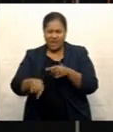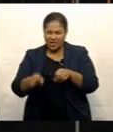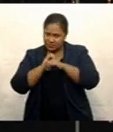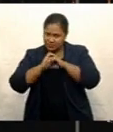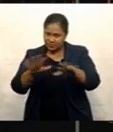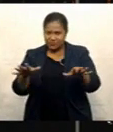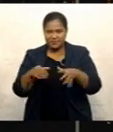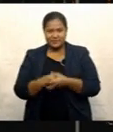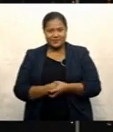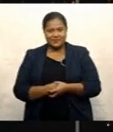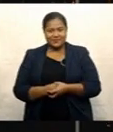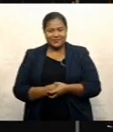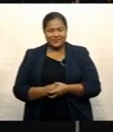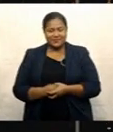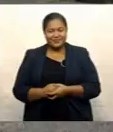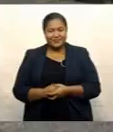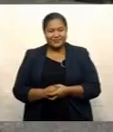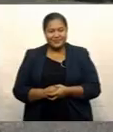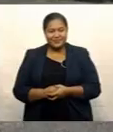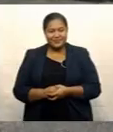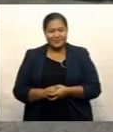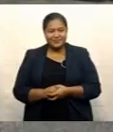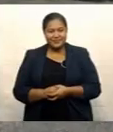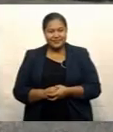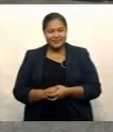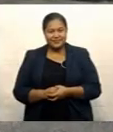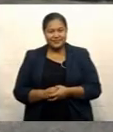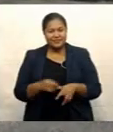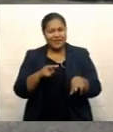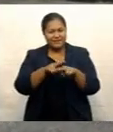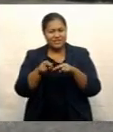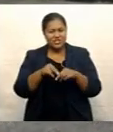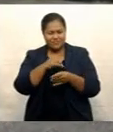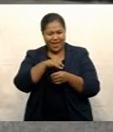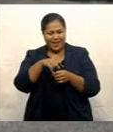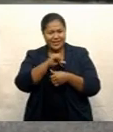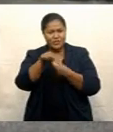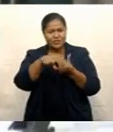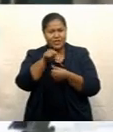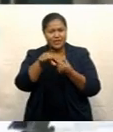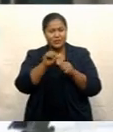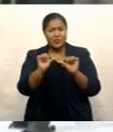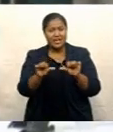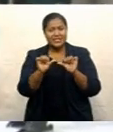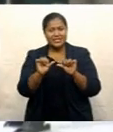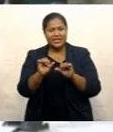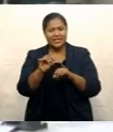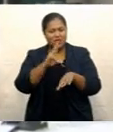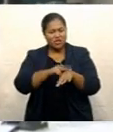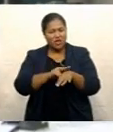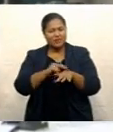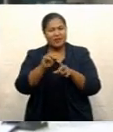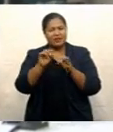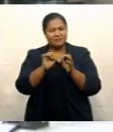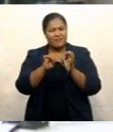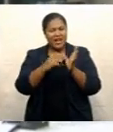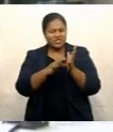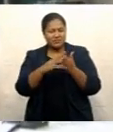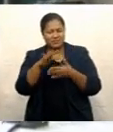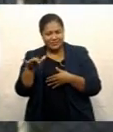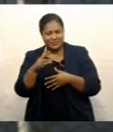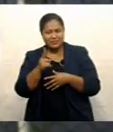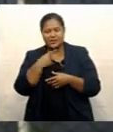escalating. Christina Uluwai reports. Fiji Medical Association President Dr. Basharat Munshi has praised